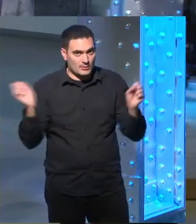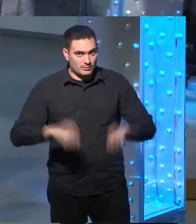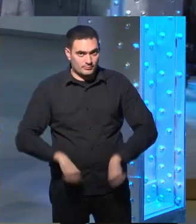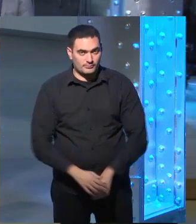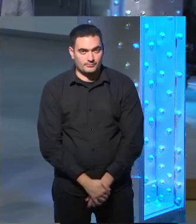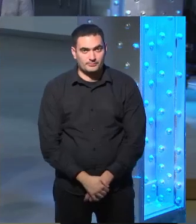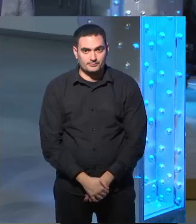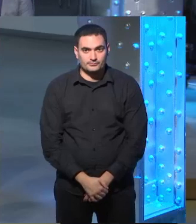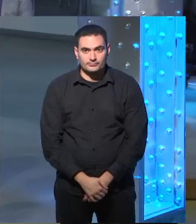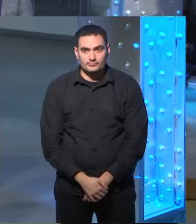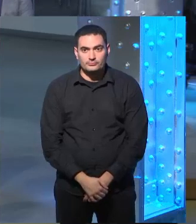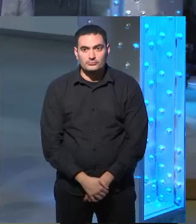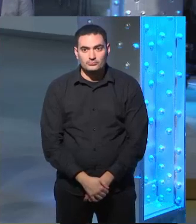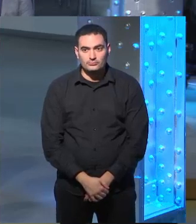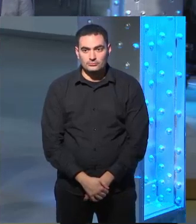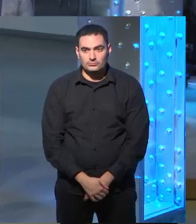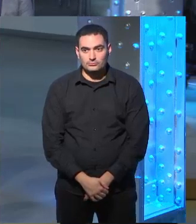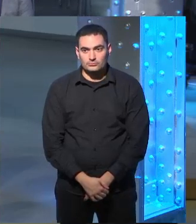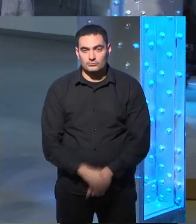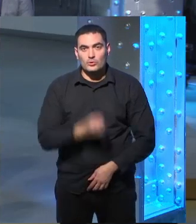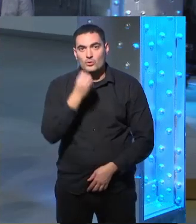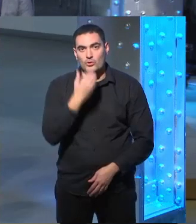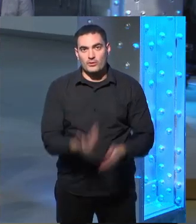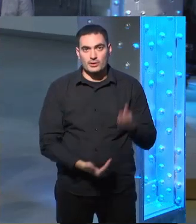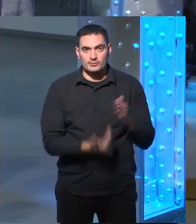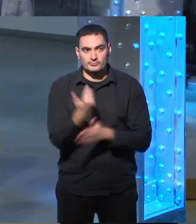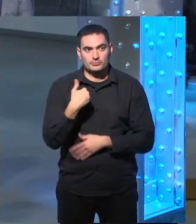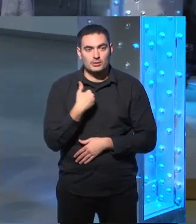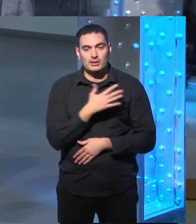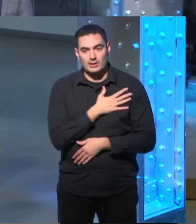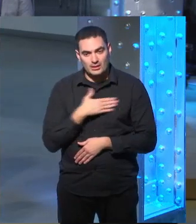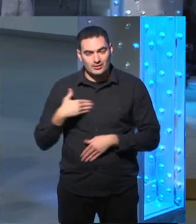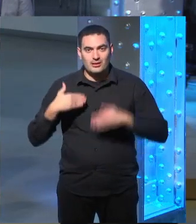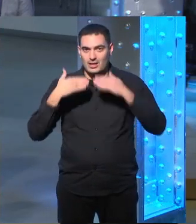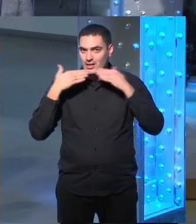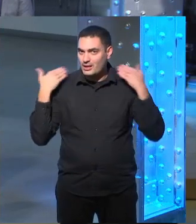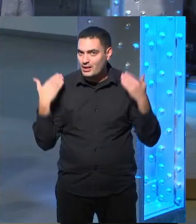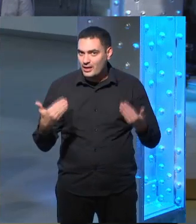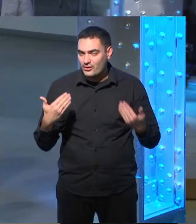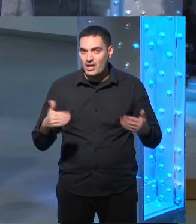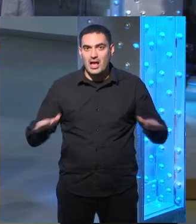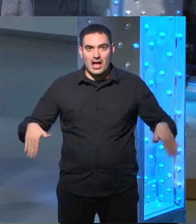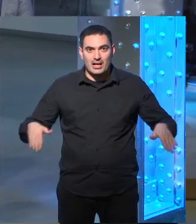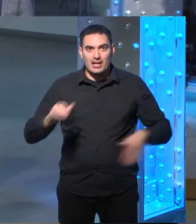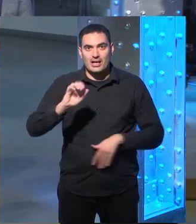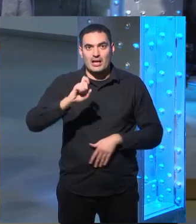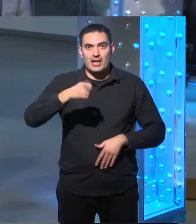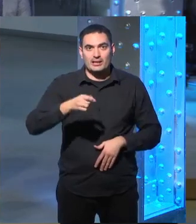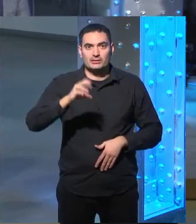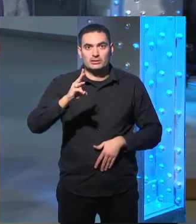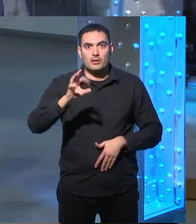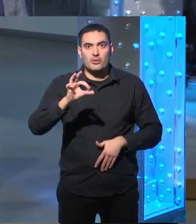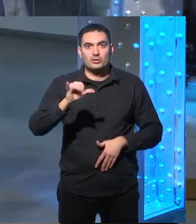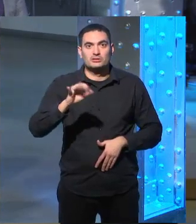have a couple more questions, although we're very tight in time. Well, good morning. I would